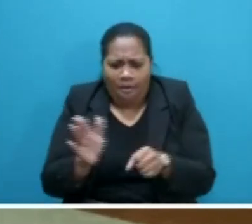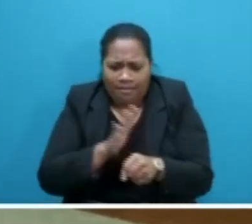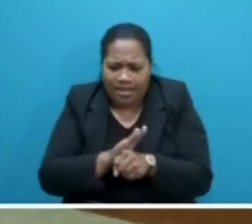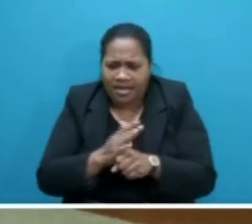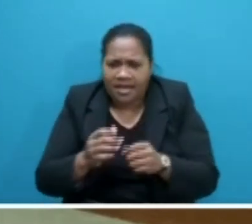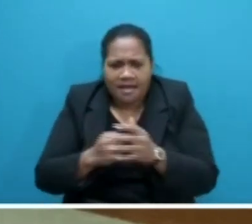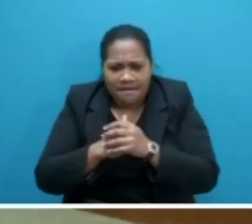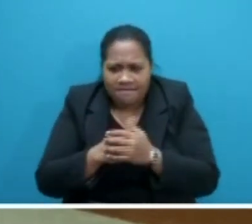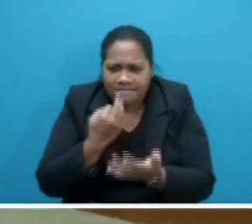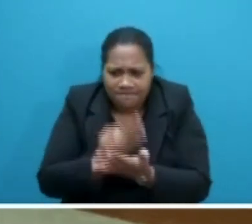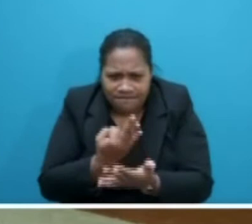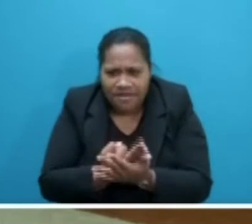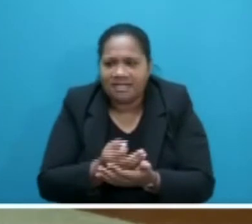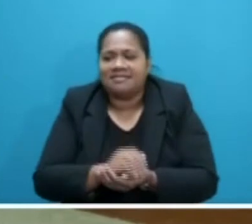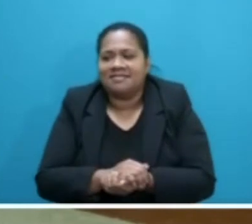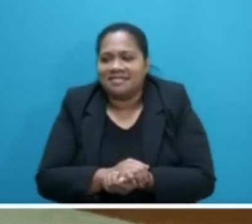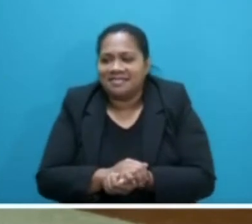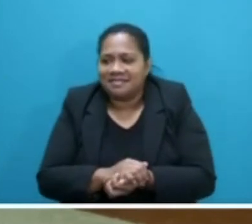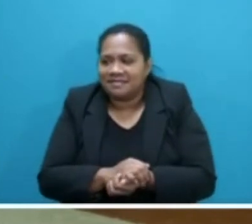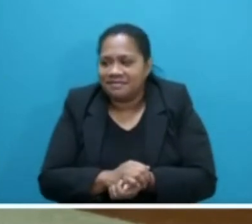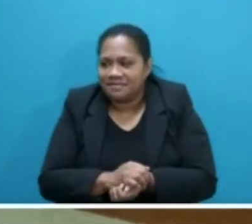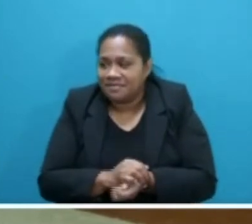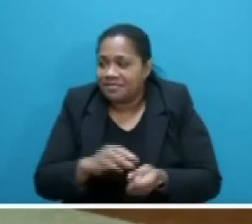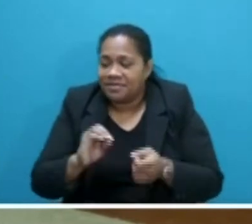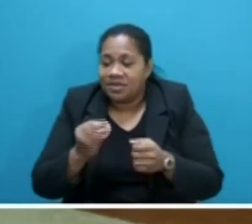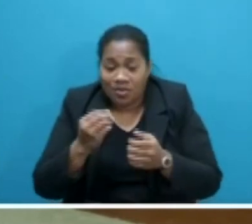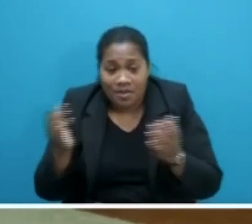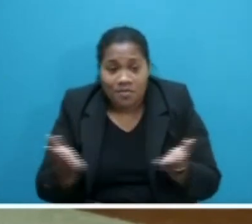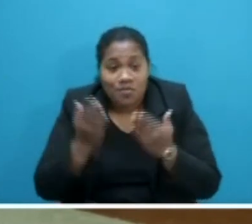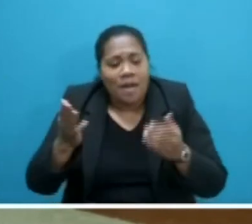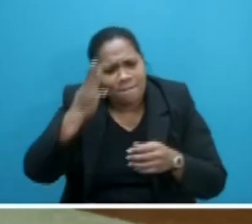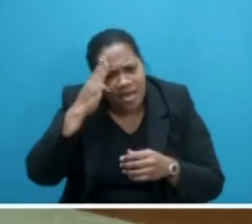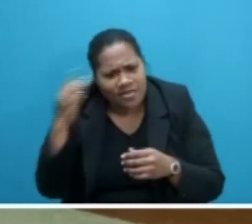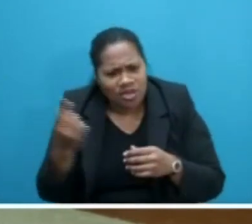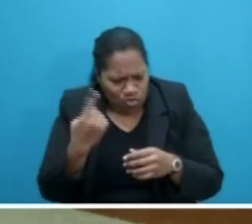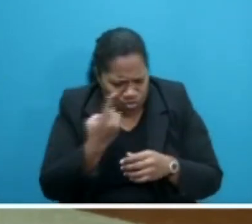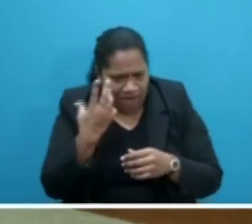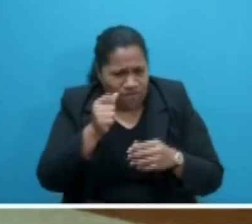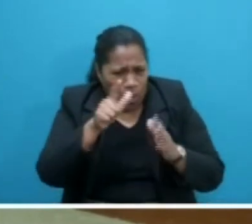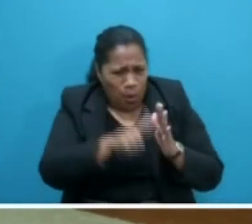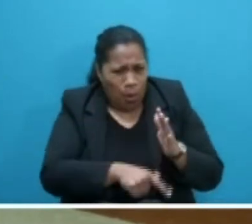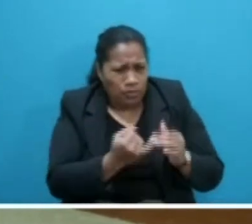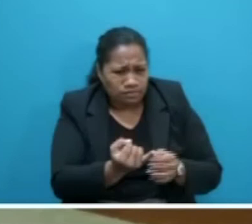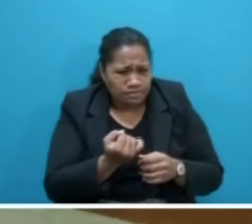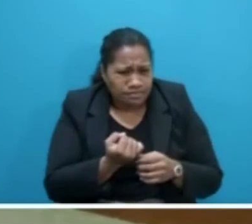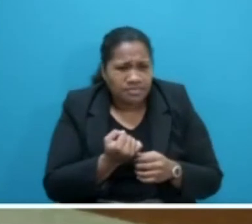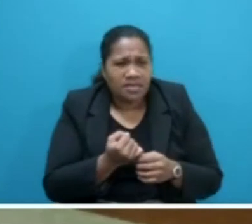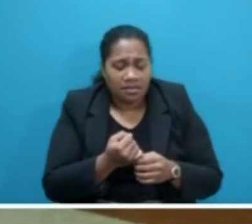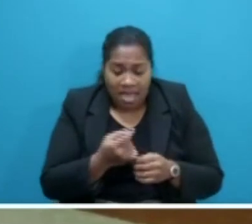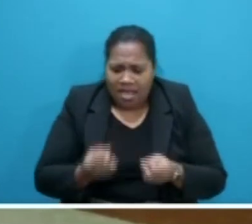to 98 working days. We're paying mothers from low-income households $1,000 upon the birth of a